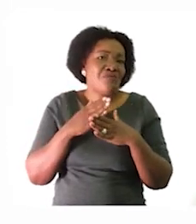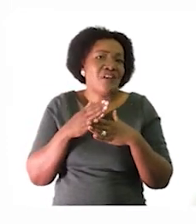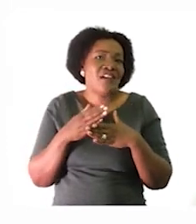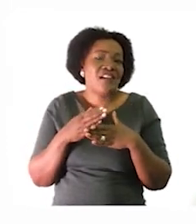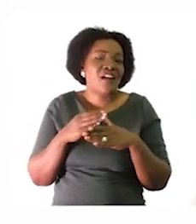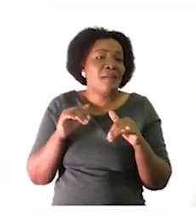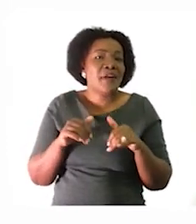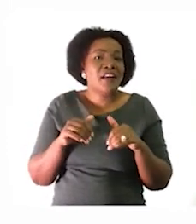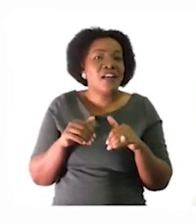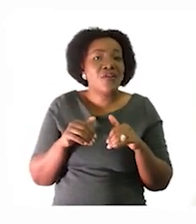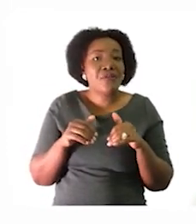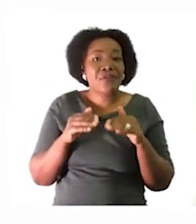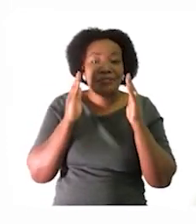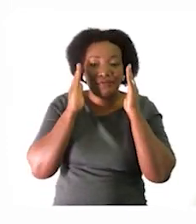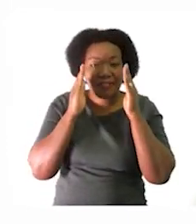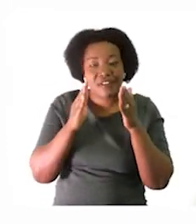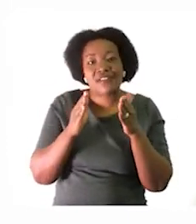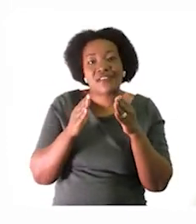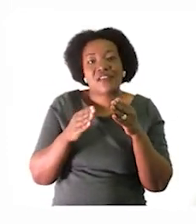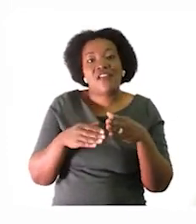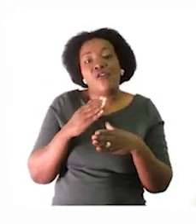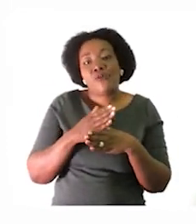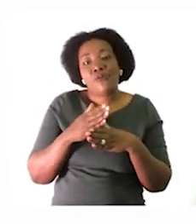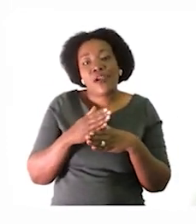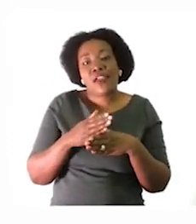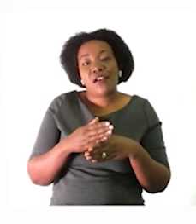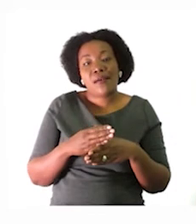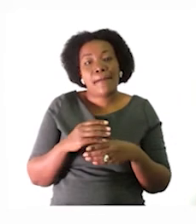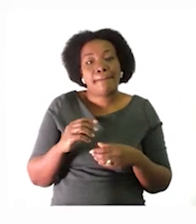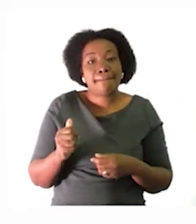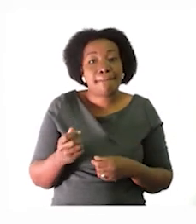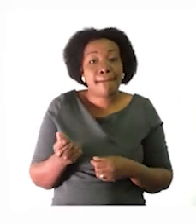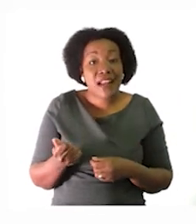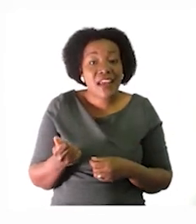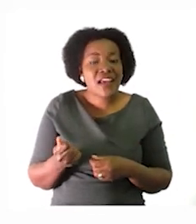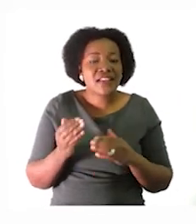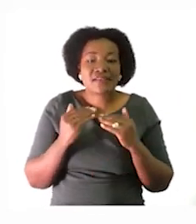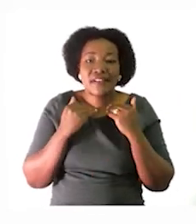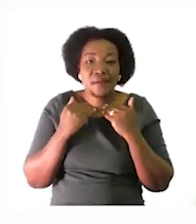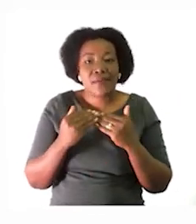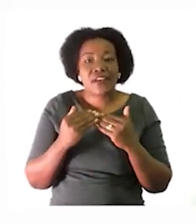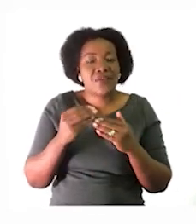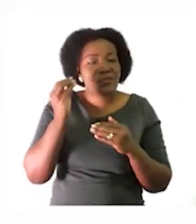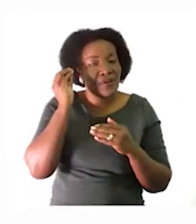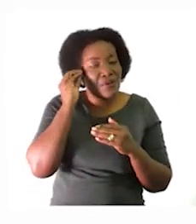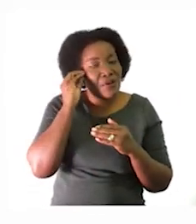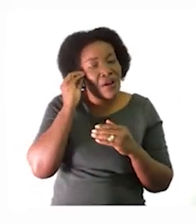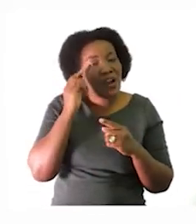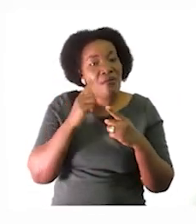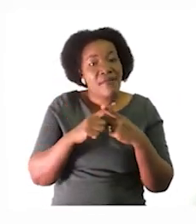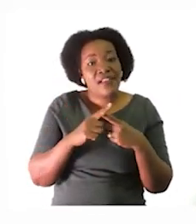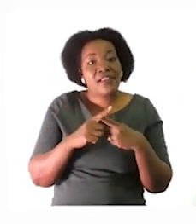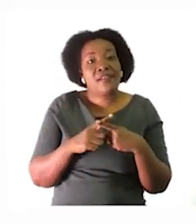page 5, we are going to calculate money. And it is also very important that we know our multiplications